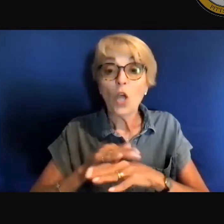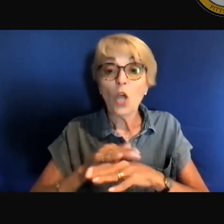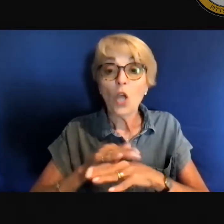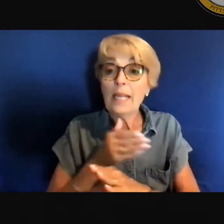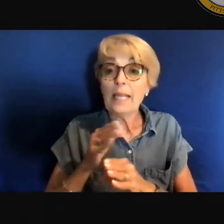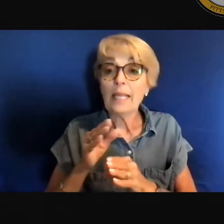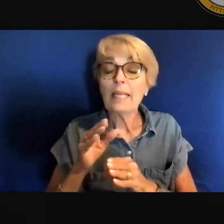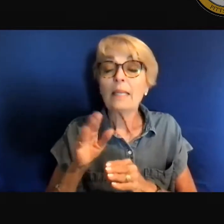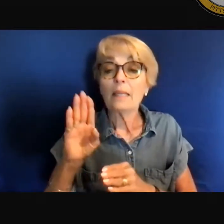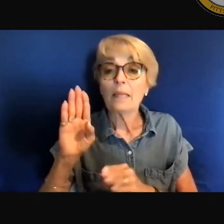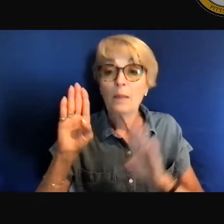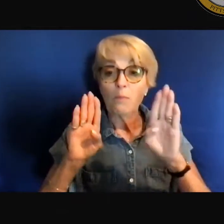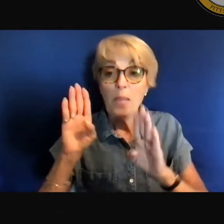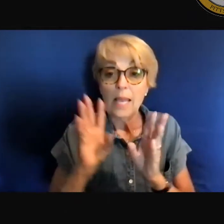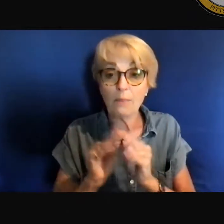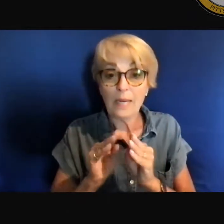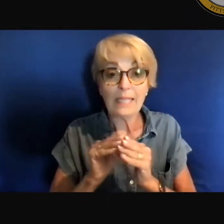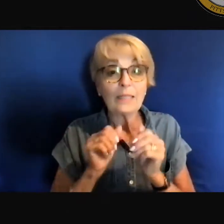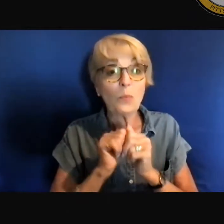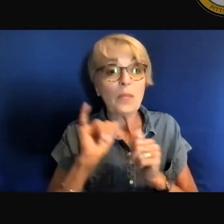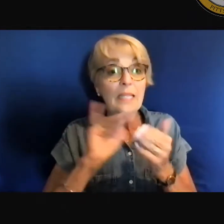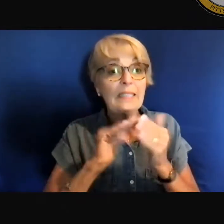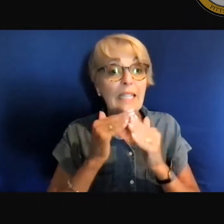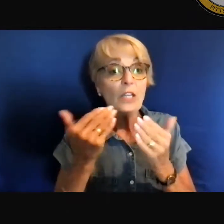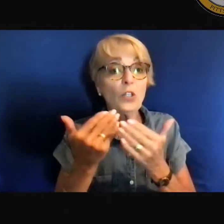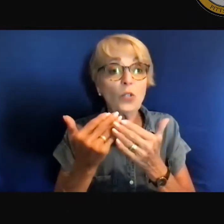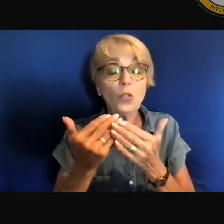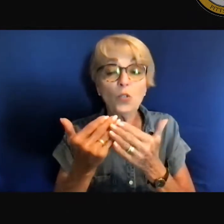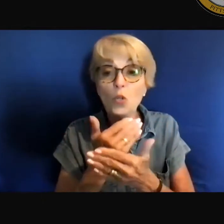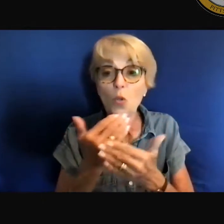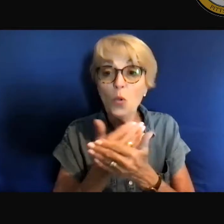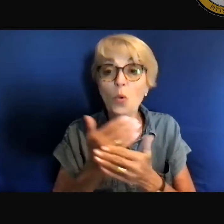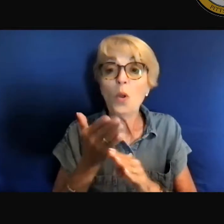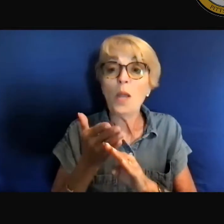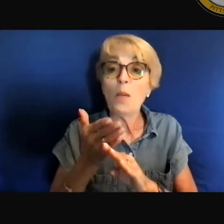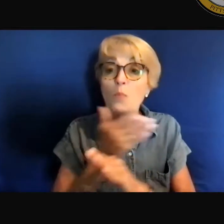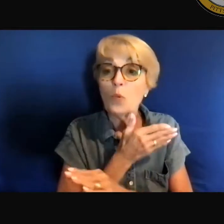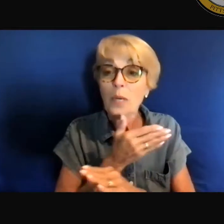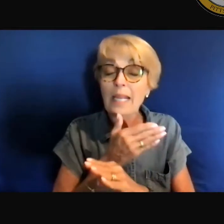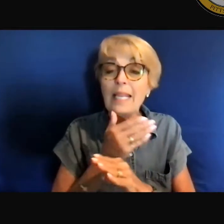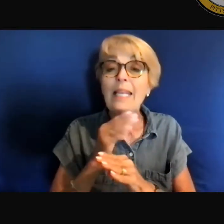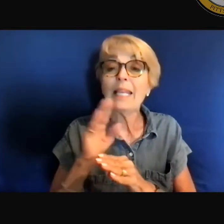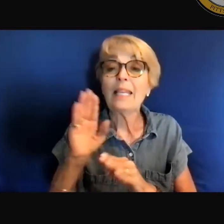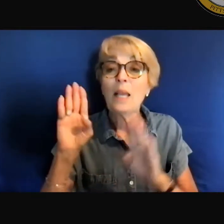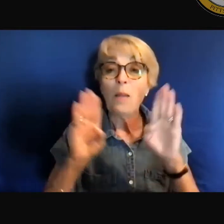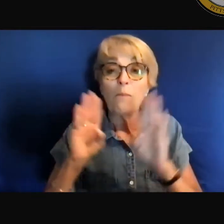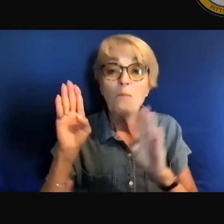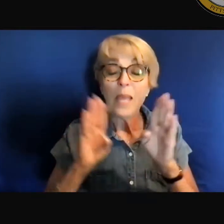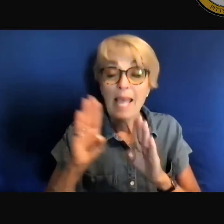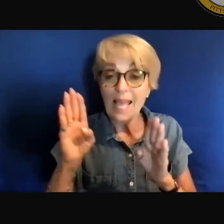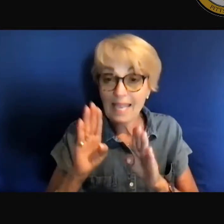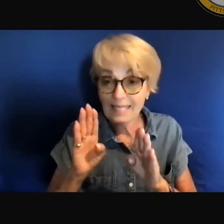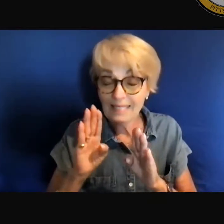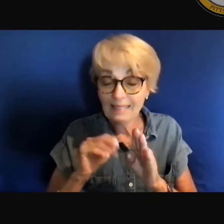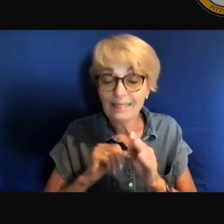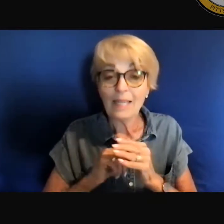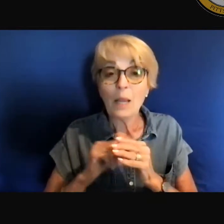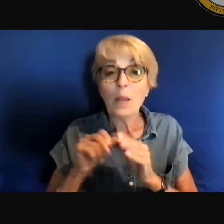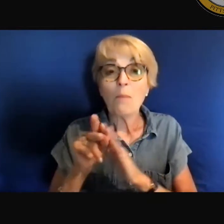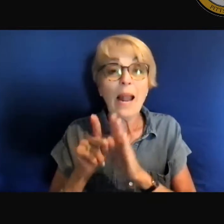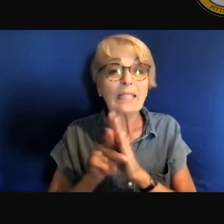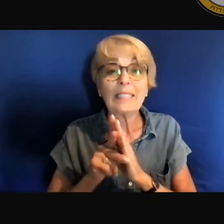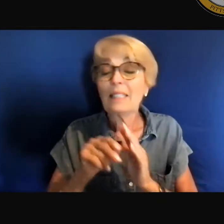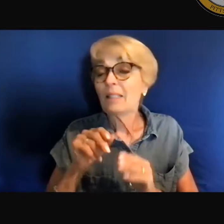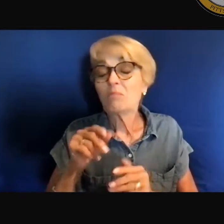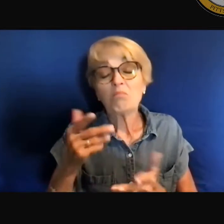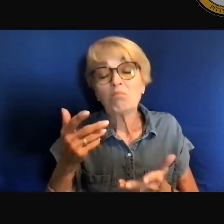new pre-bid meeting policy, there is actually no time limit on the date in which they are held. So it doesn't have to be in 10 days. It